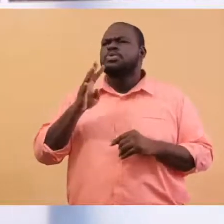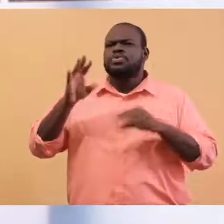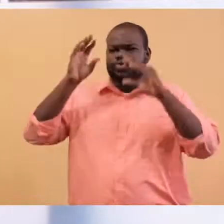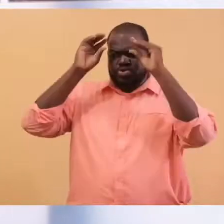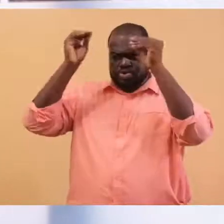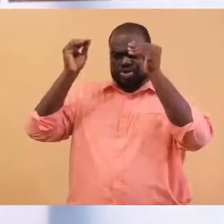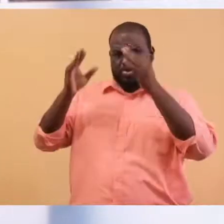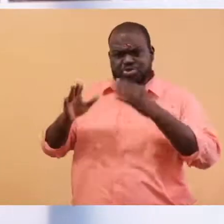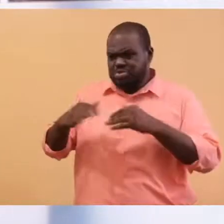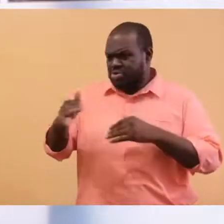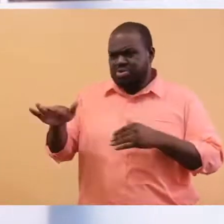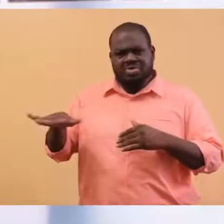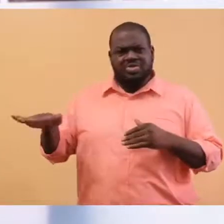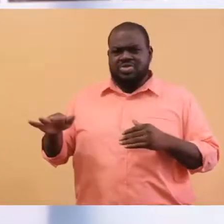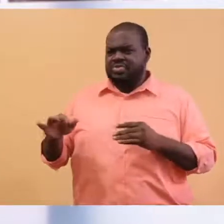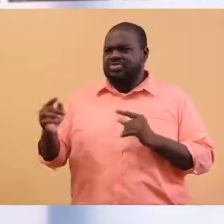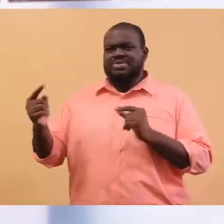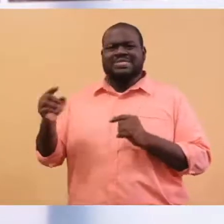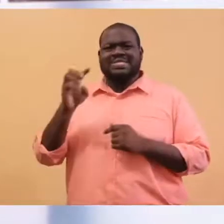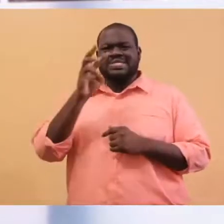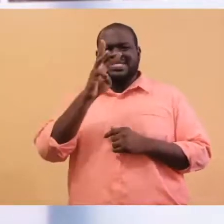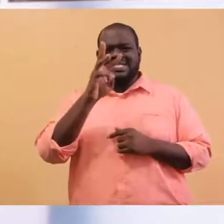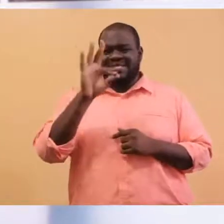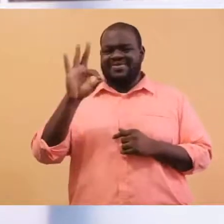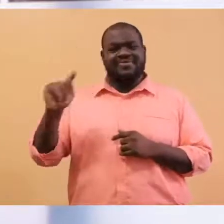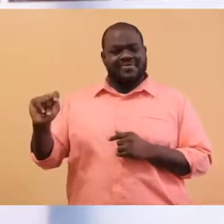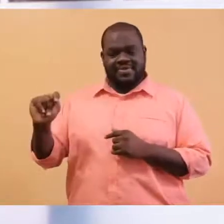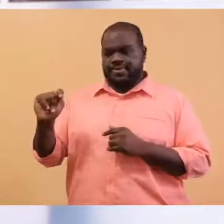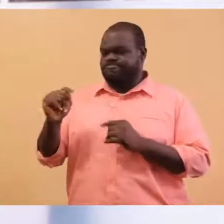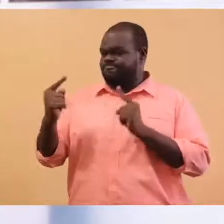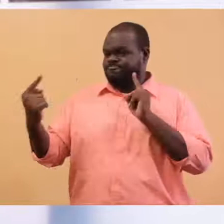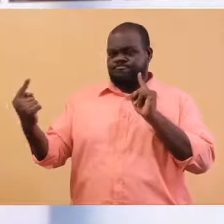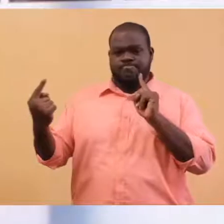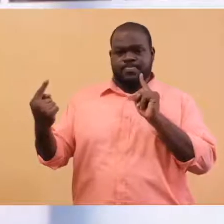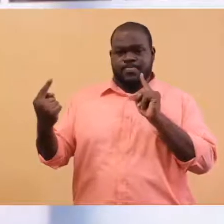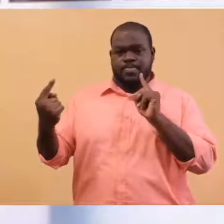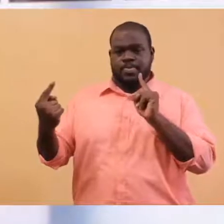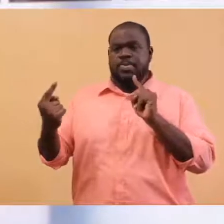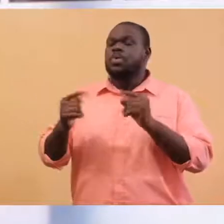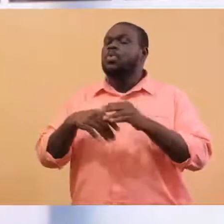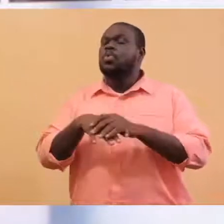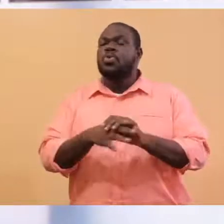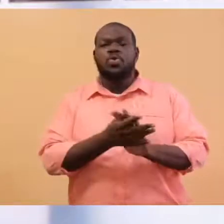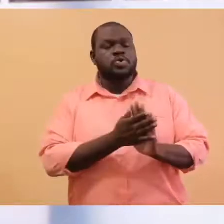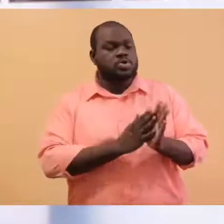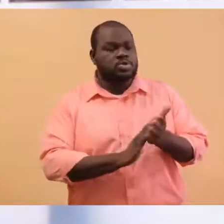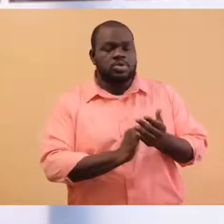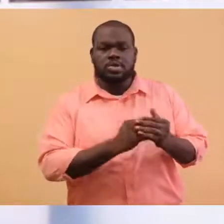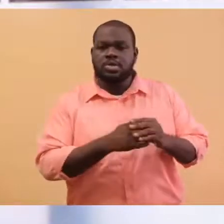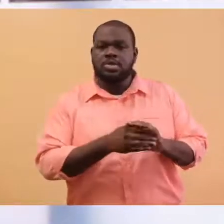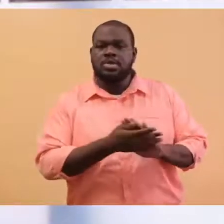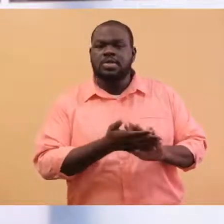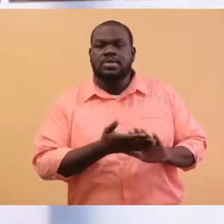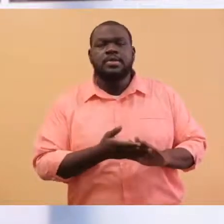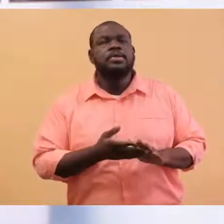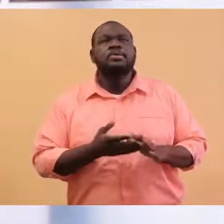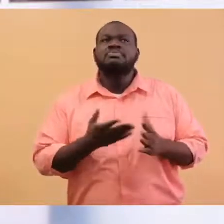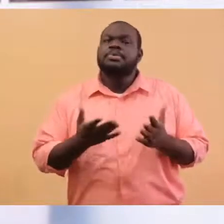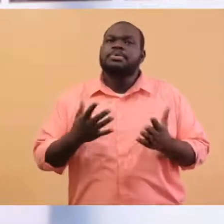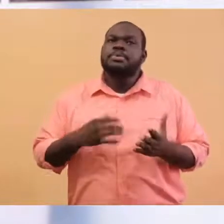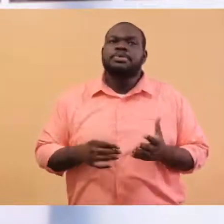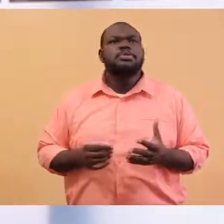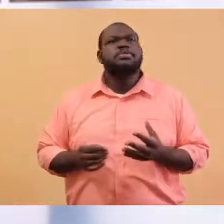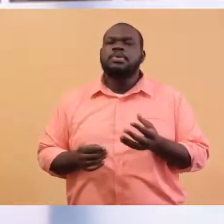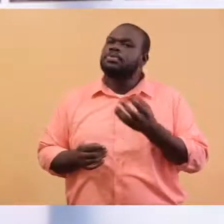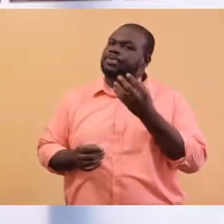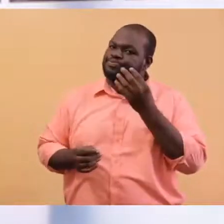feet. Wash or sanitize your hands as often as possible, and especially since there will be a tendency to touch your face